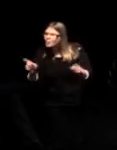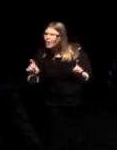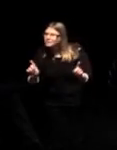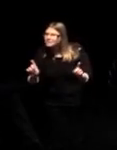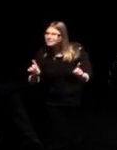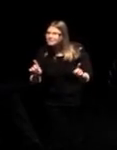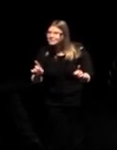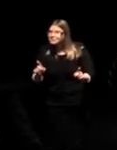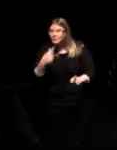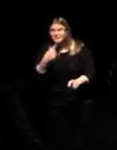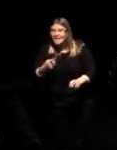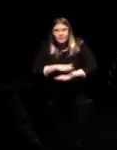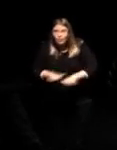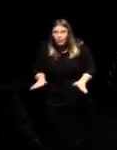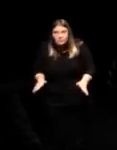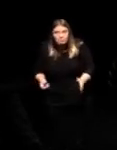You can say it isn't.